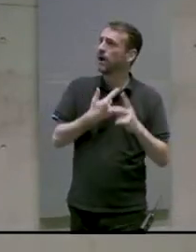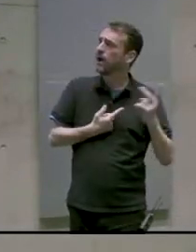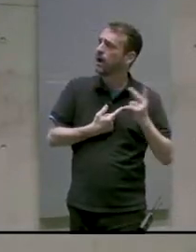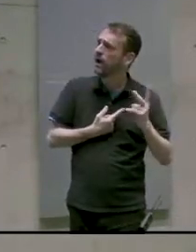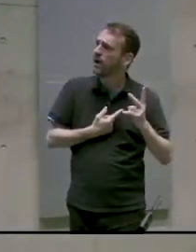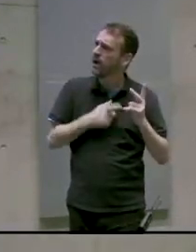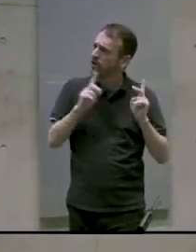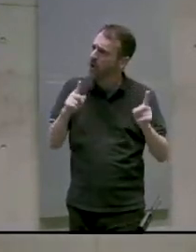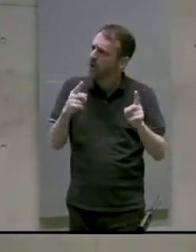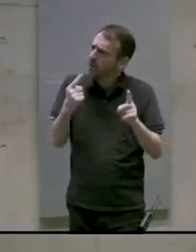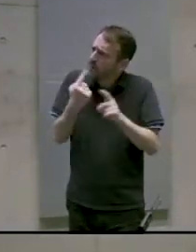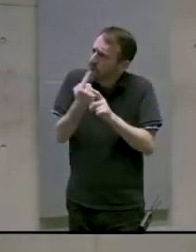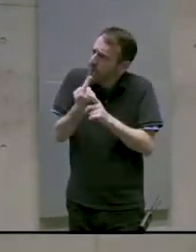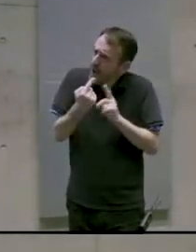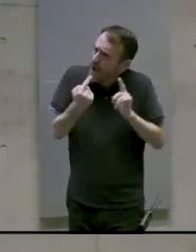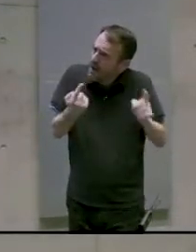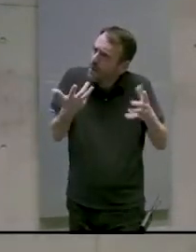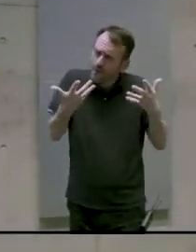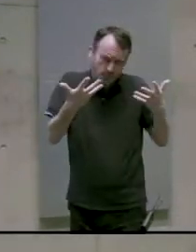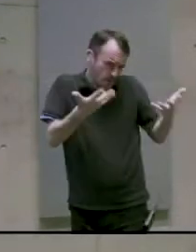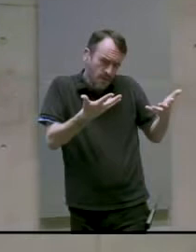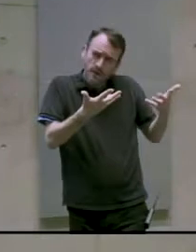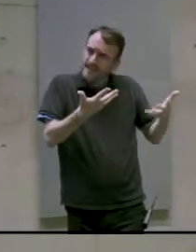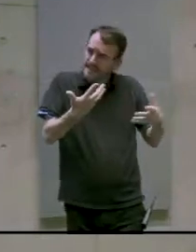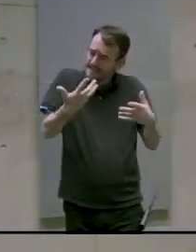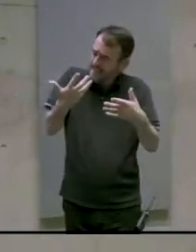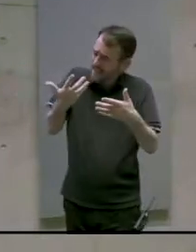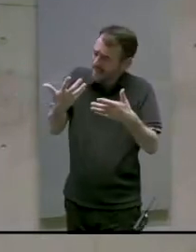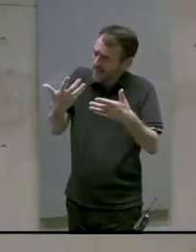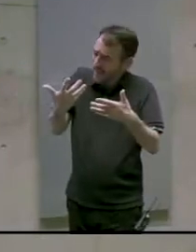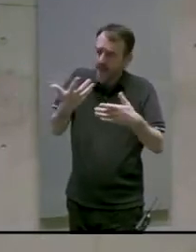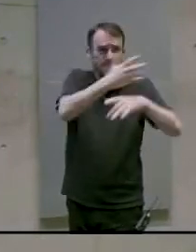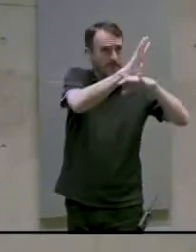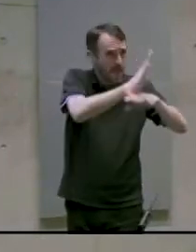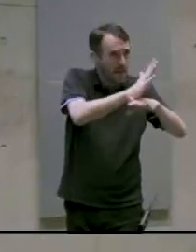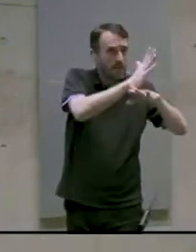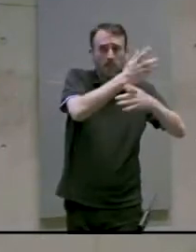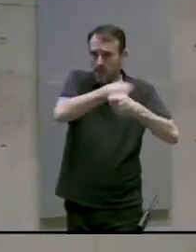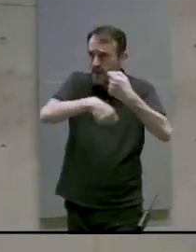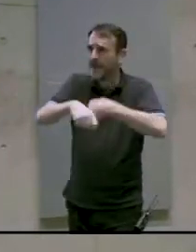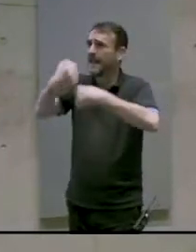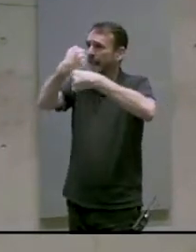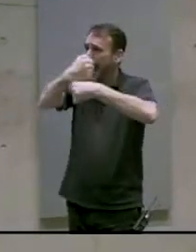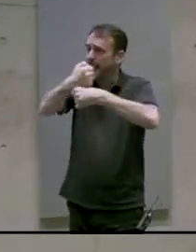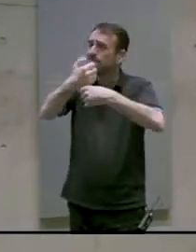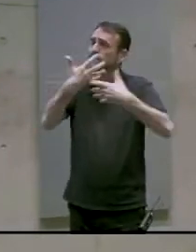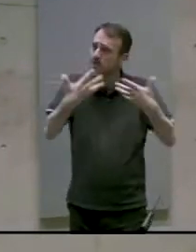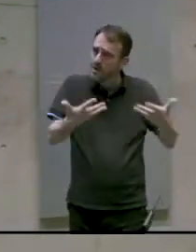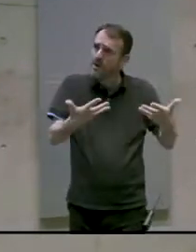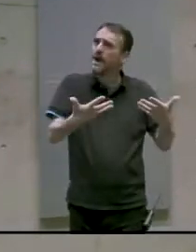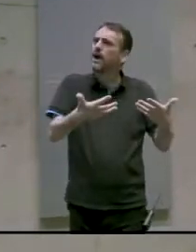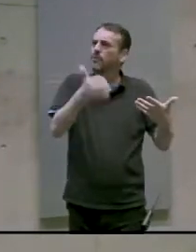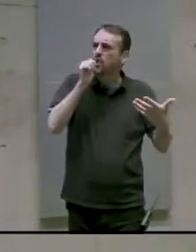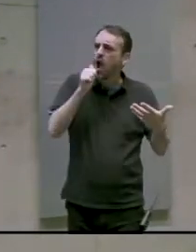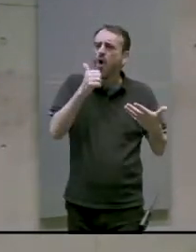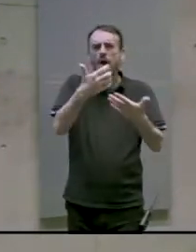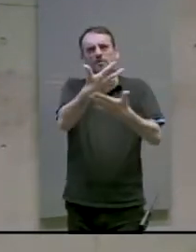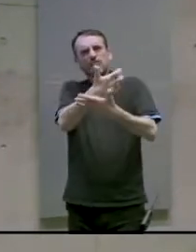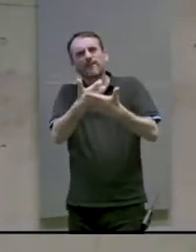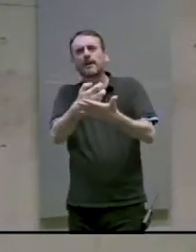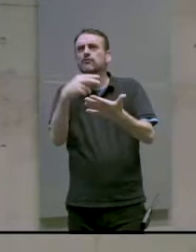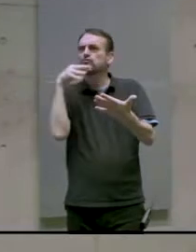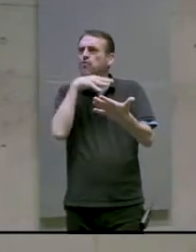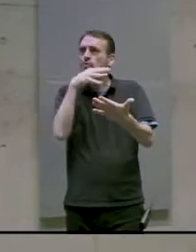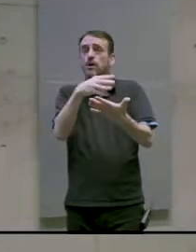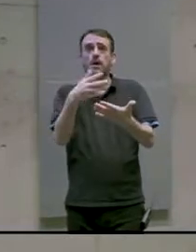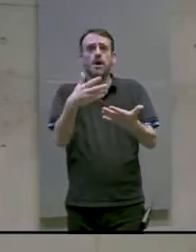sorry, we just talked all about how we've turned a film into a game, and yeah, we know the graphics are crude, but the graphics are getting better